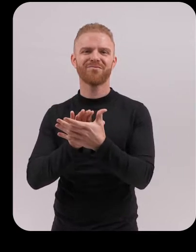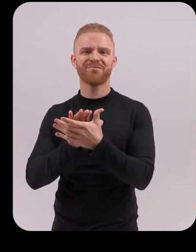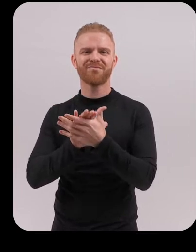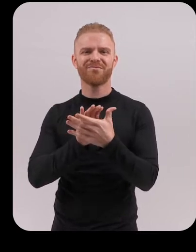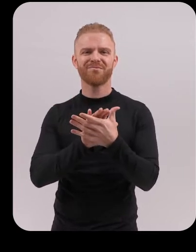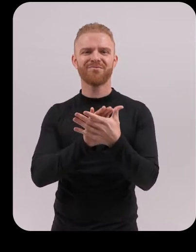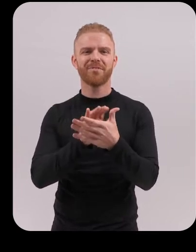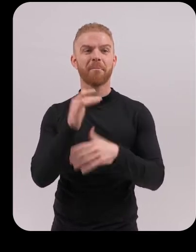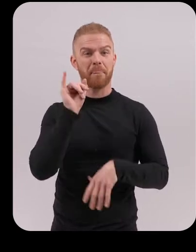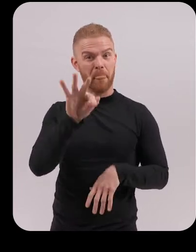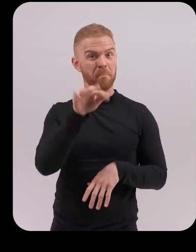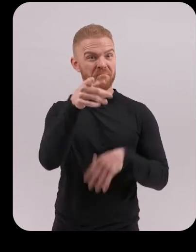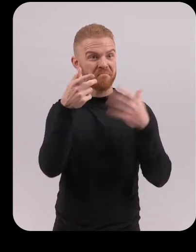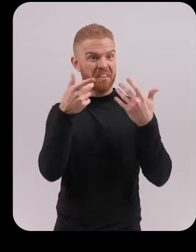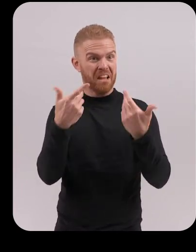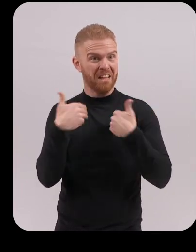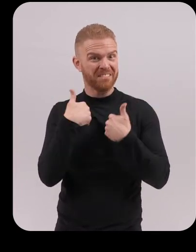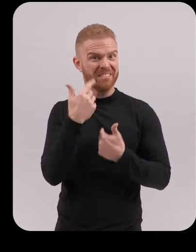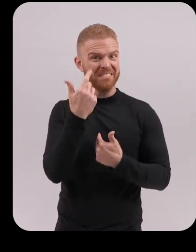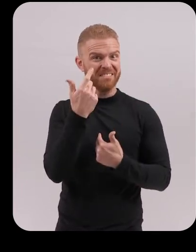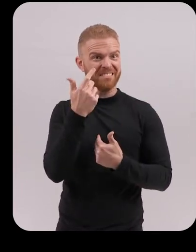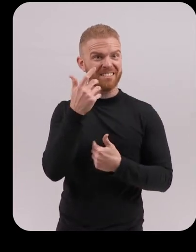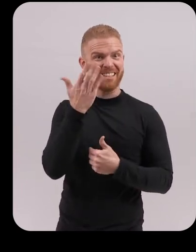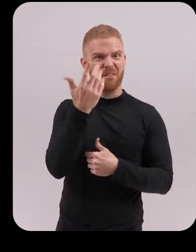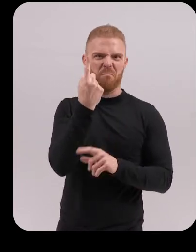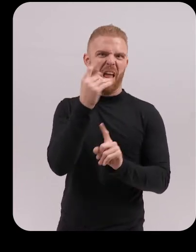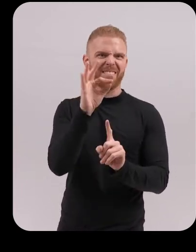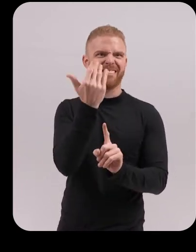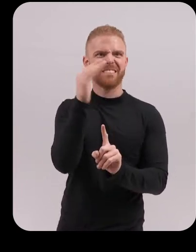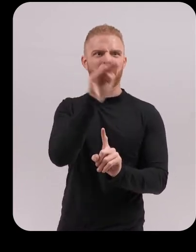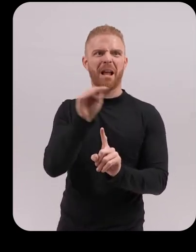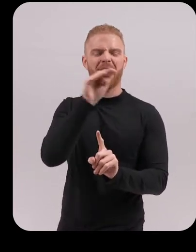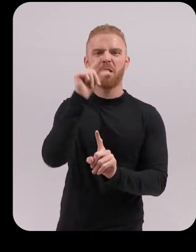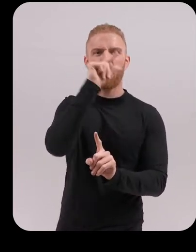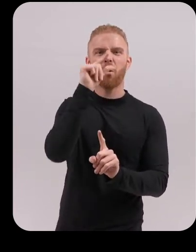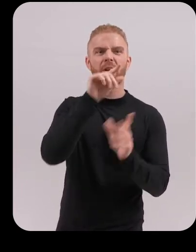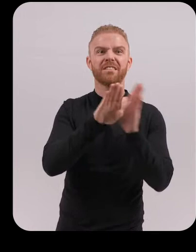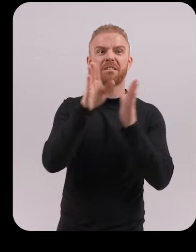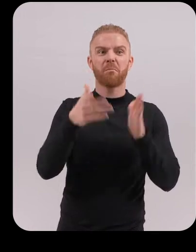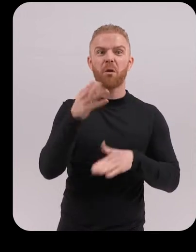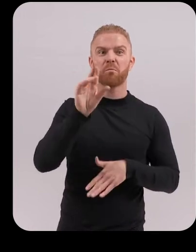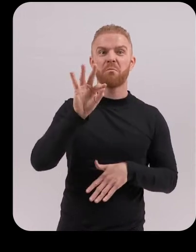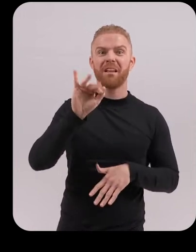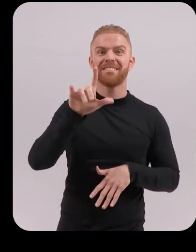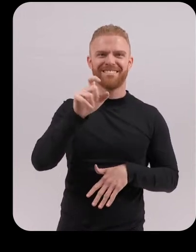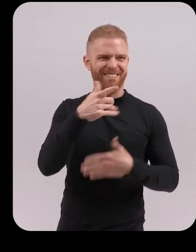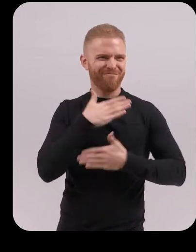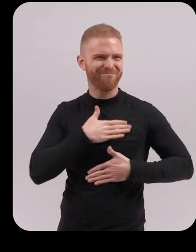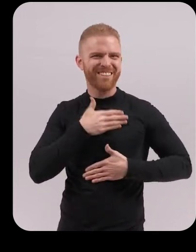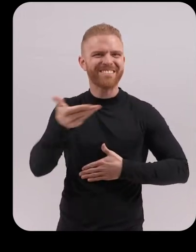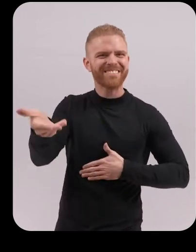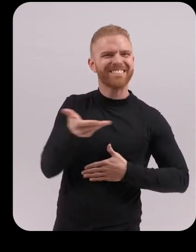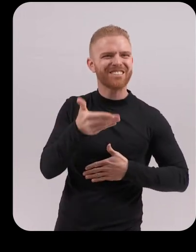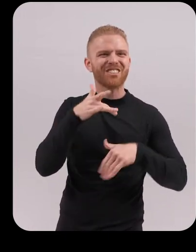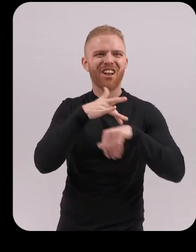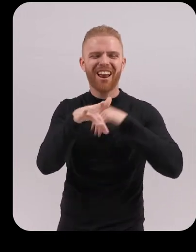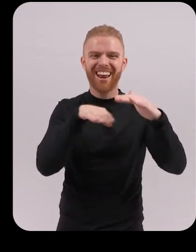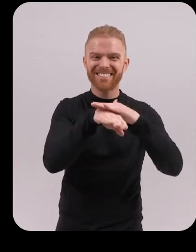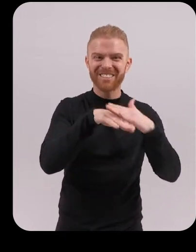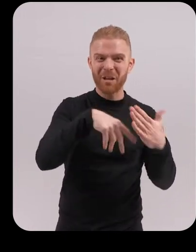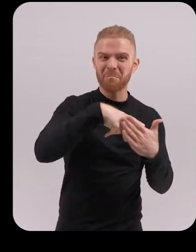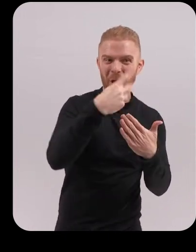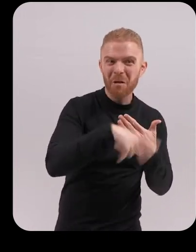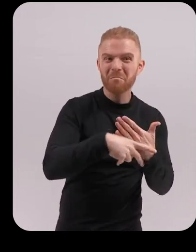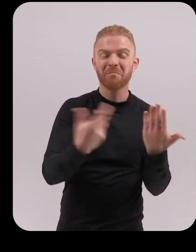If you have one of the 15 million Google Developer Profiles, you enjoy invitations for early access programs,